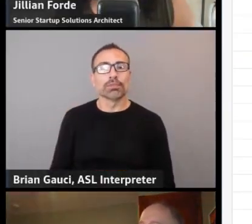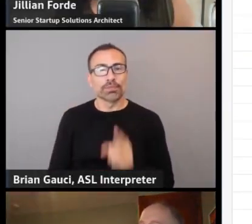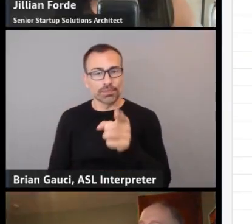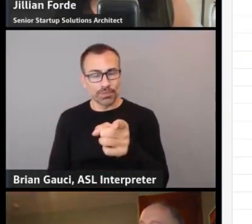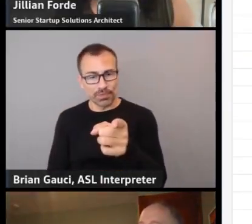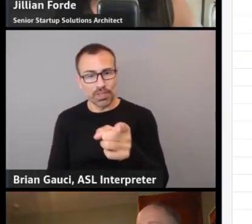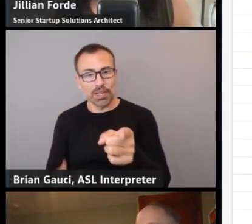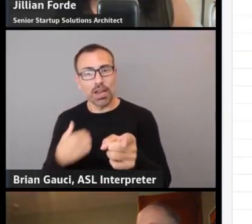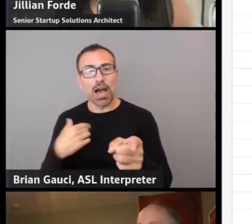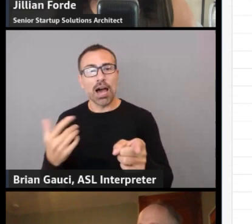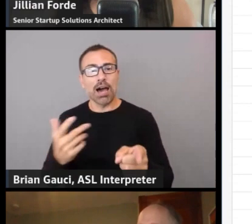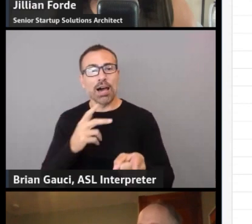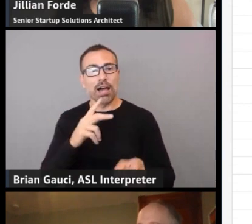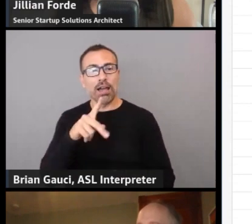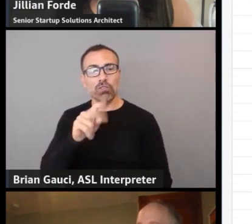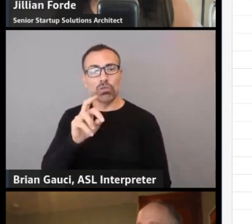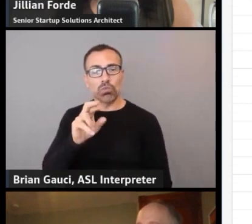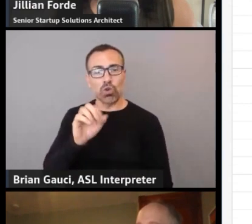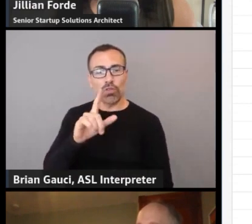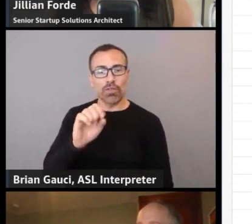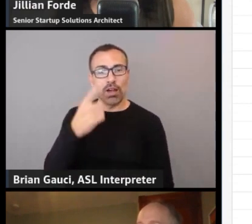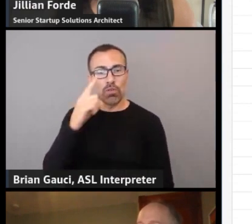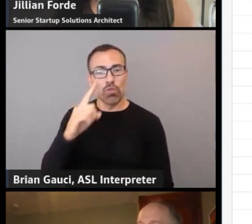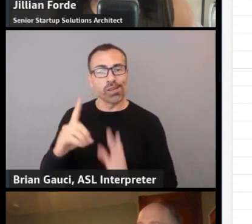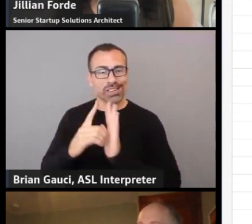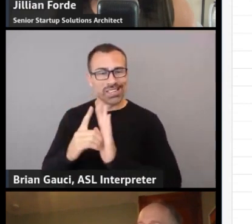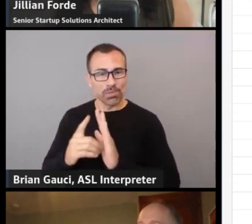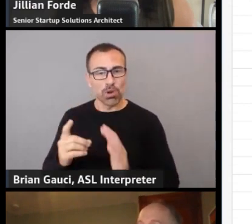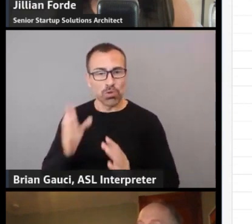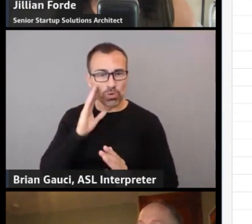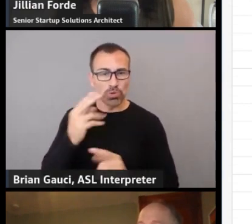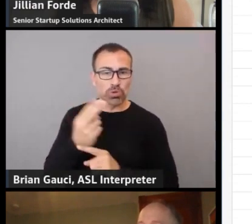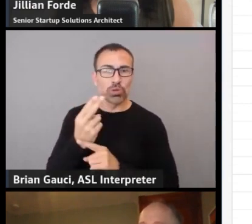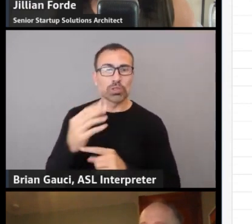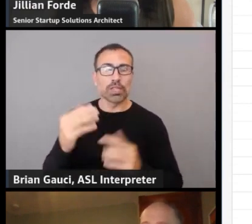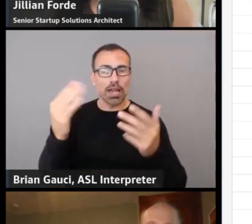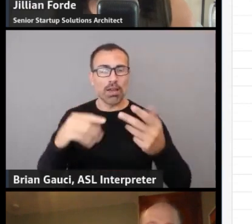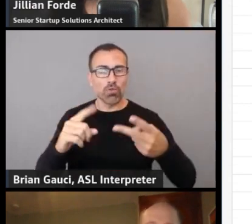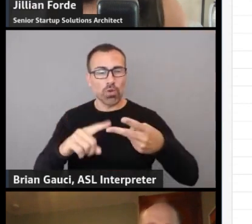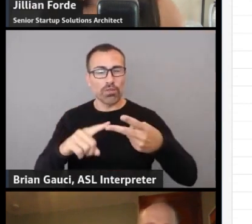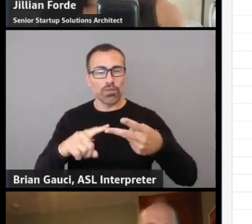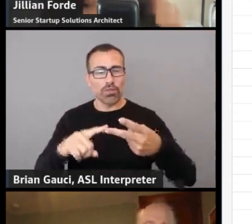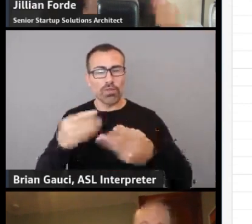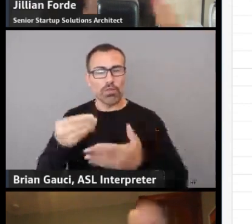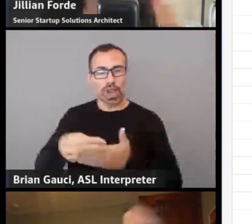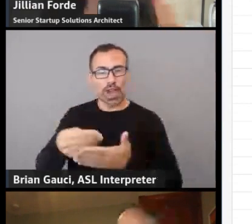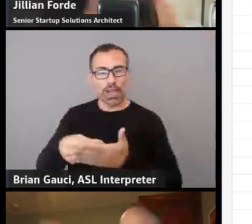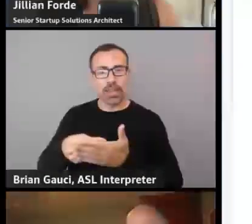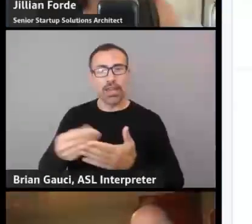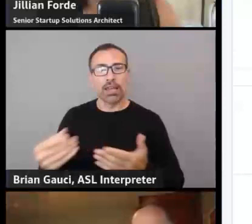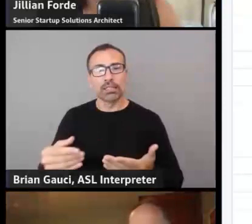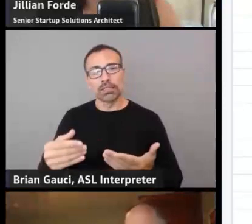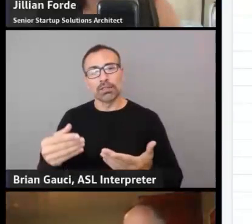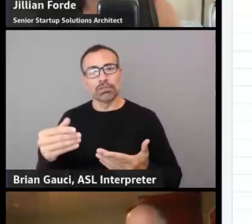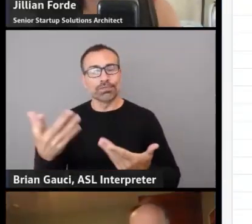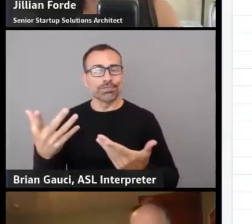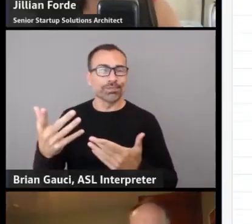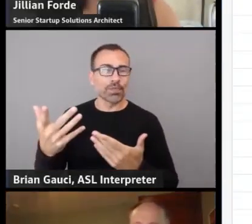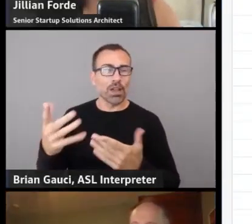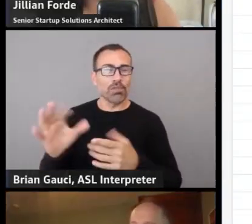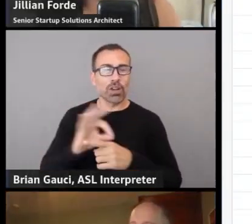profiles for demo scenarios, which we'll play with today. I've got a profile for finance functionality. So let's say I'm enhancing our